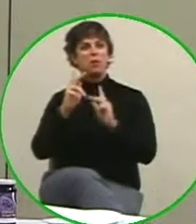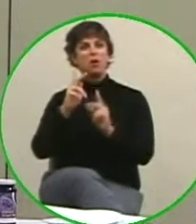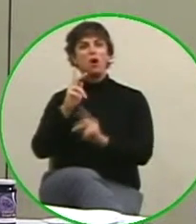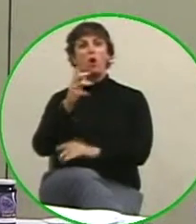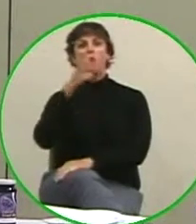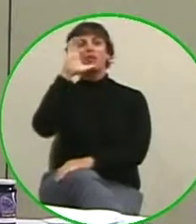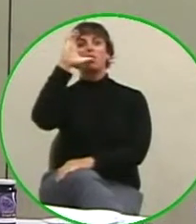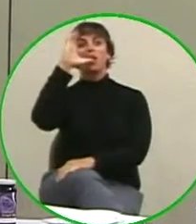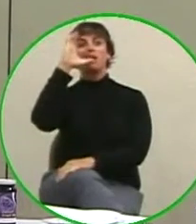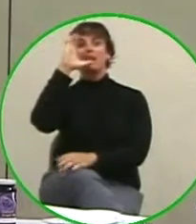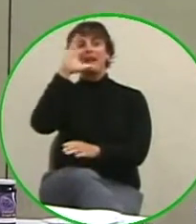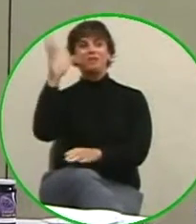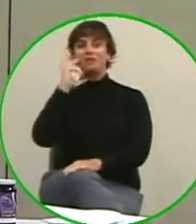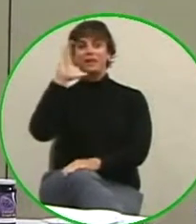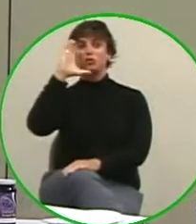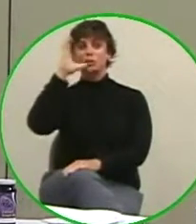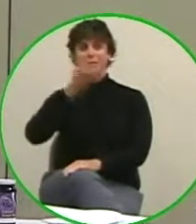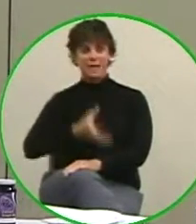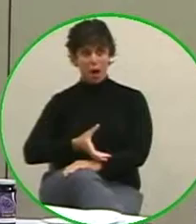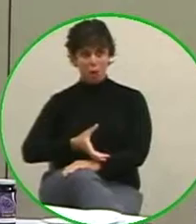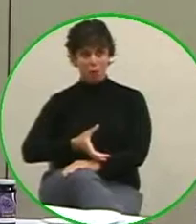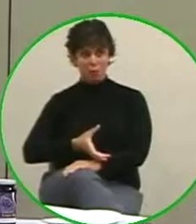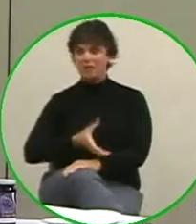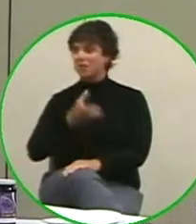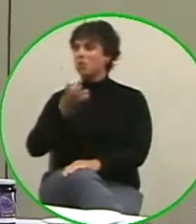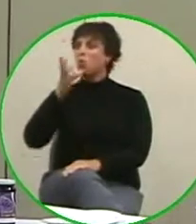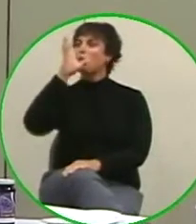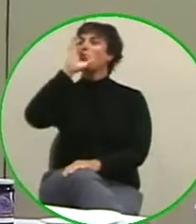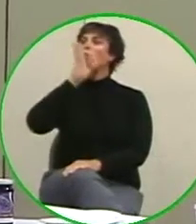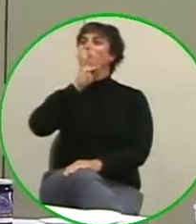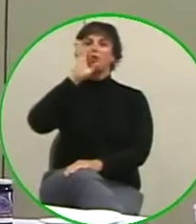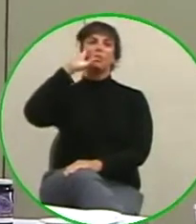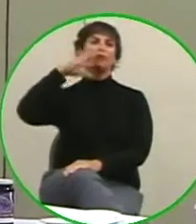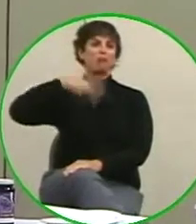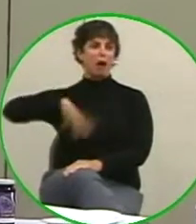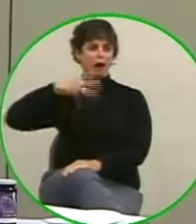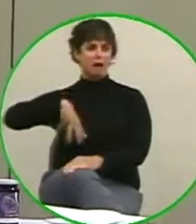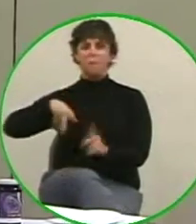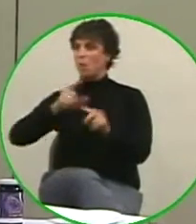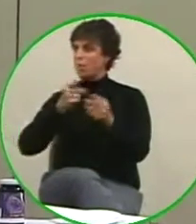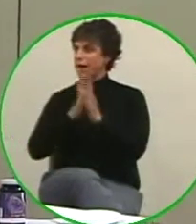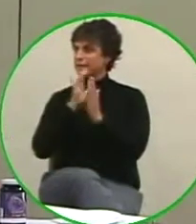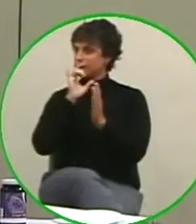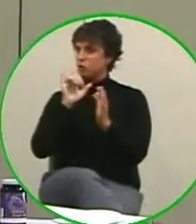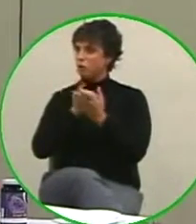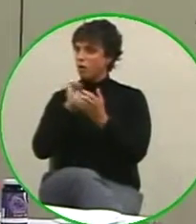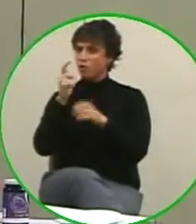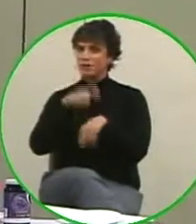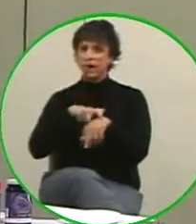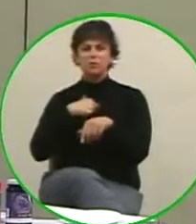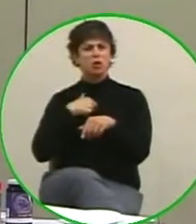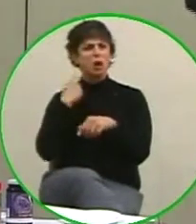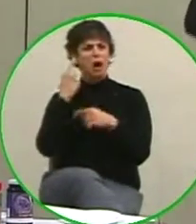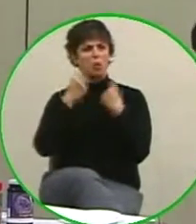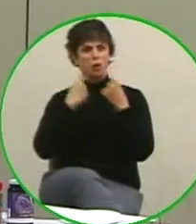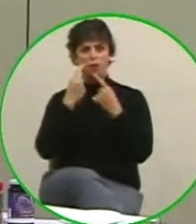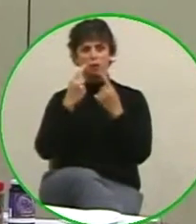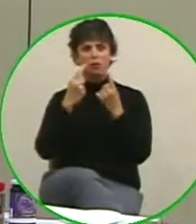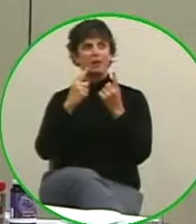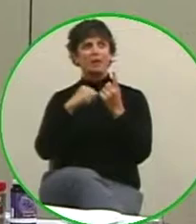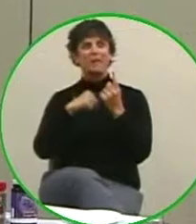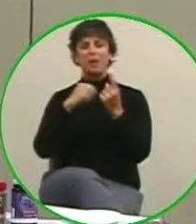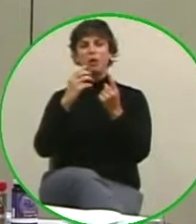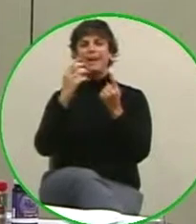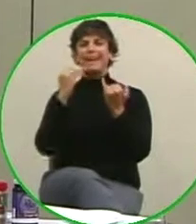down. And it'll run down the, I mean, you get a lot of, but we ask kids to do this all the time. One of the things I wondered about is, now repeat